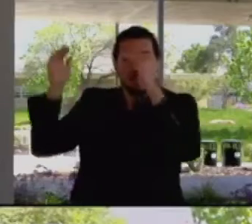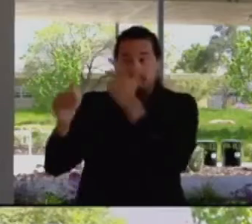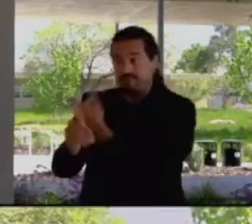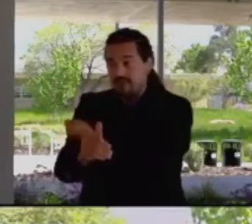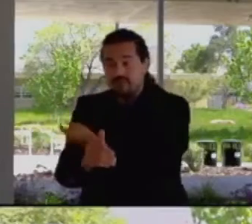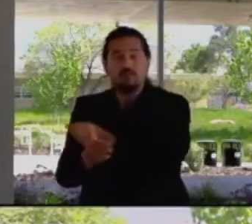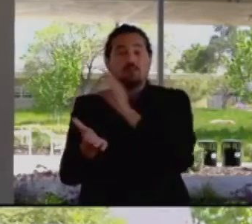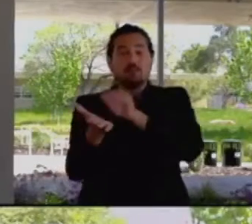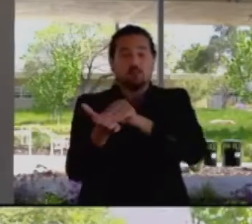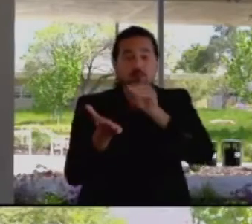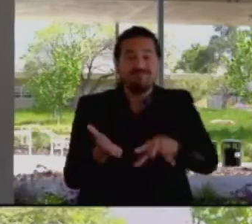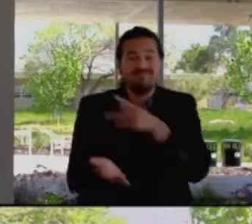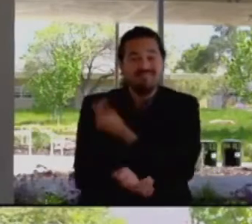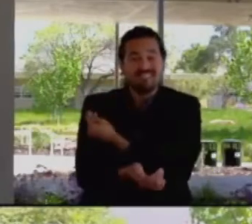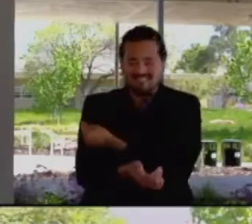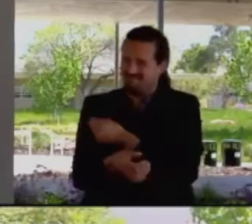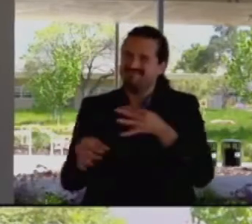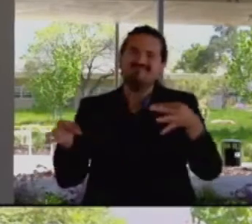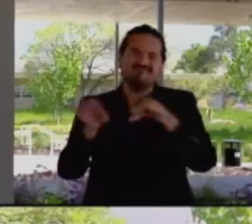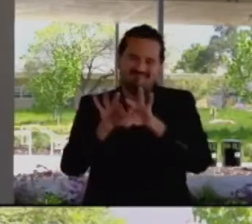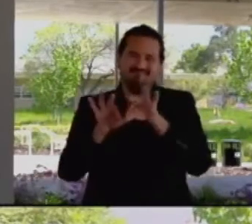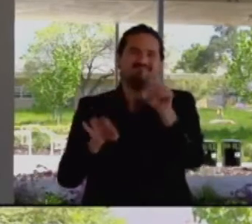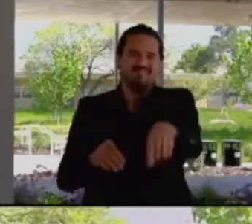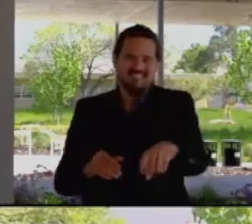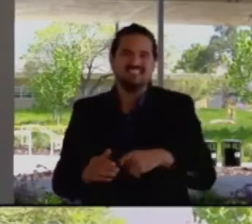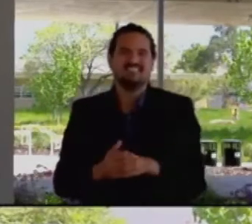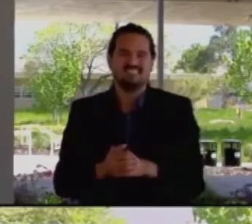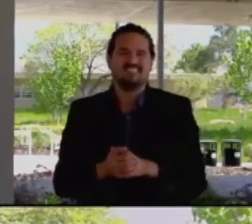another year of seniors to Zoom classes.